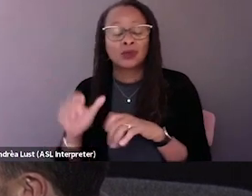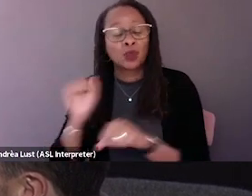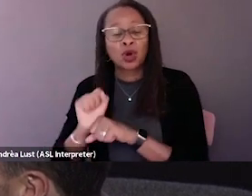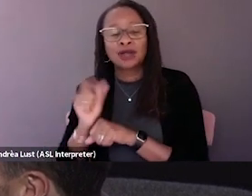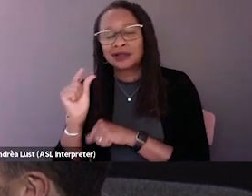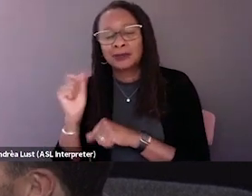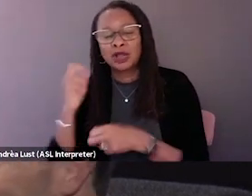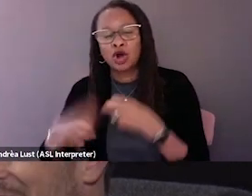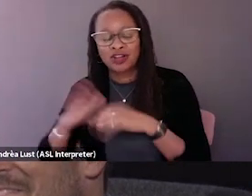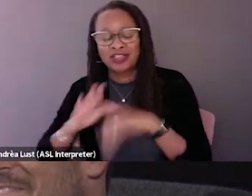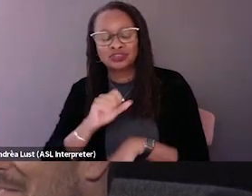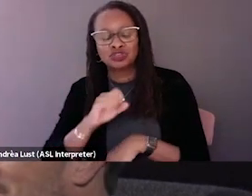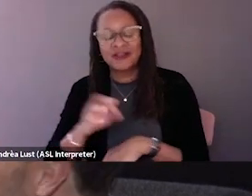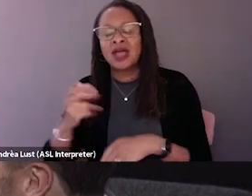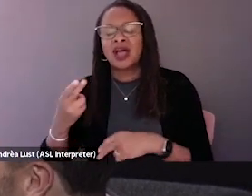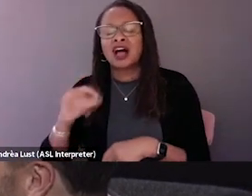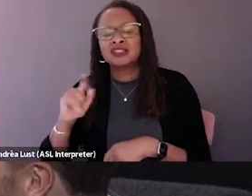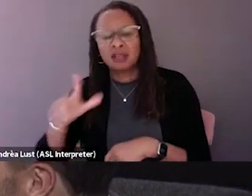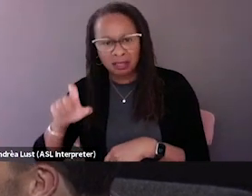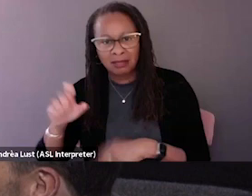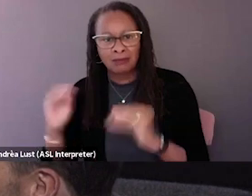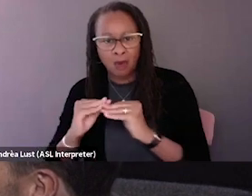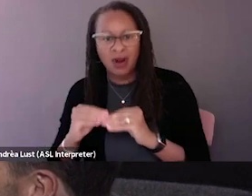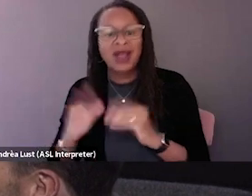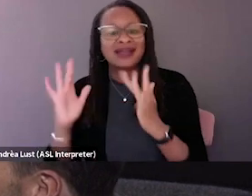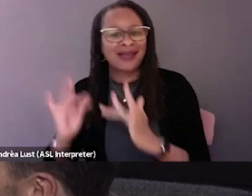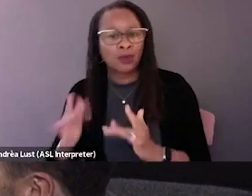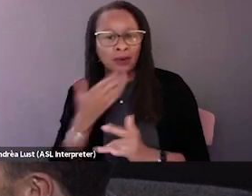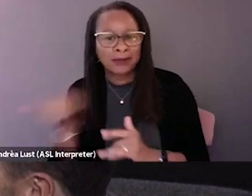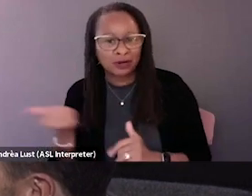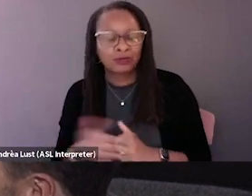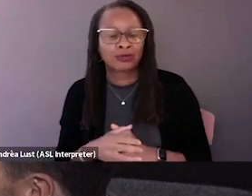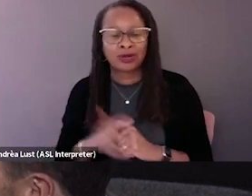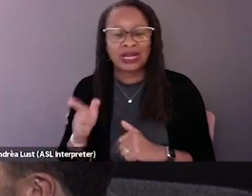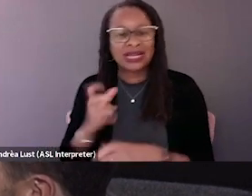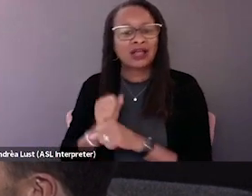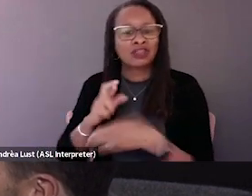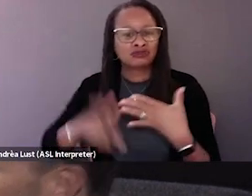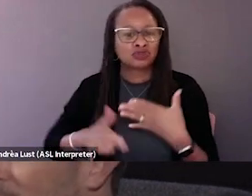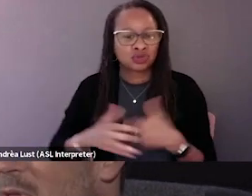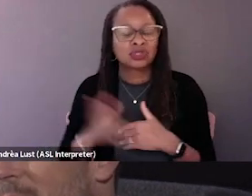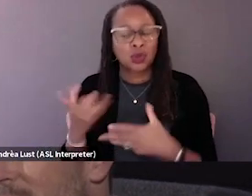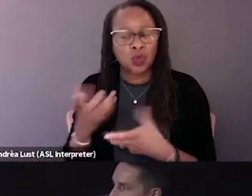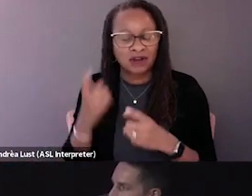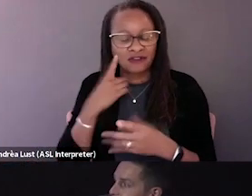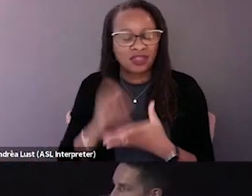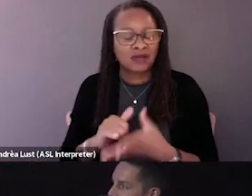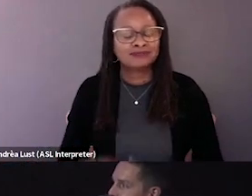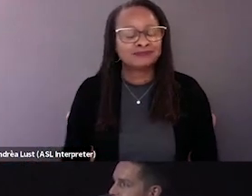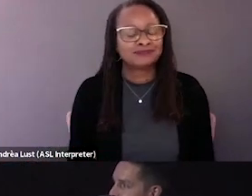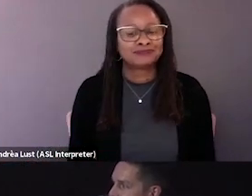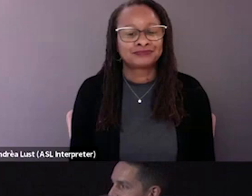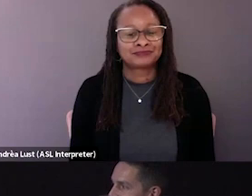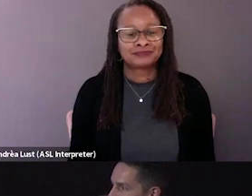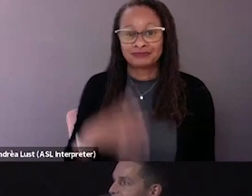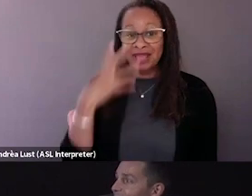harder and hustled a little bit more and networked a little bit better. So he got the results that he wanted for that. It's the beauty